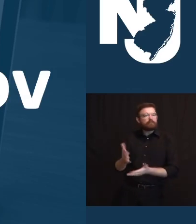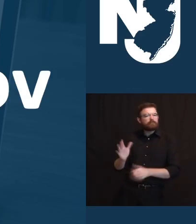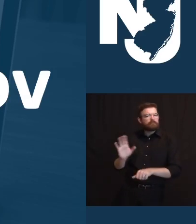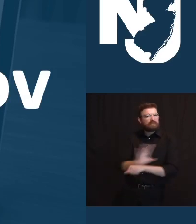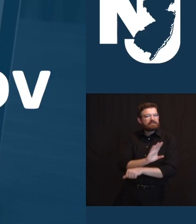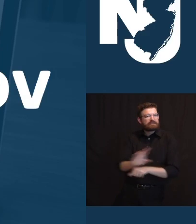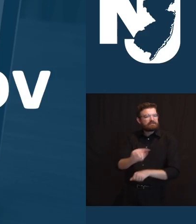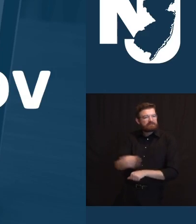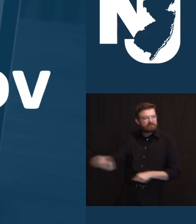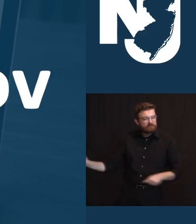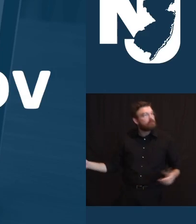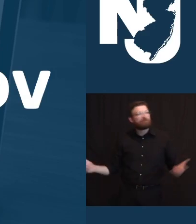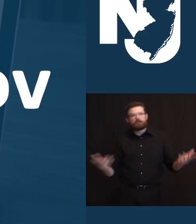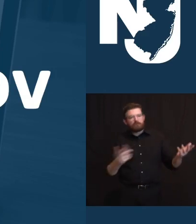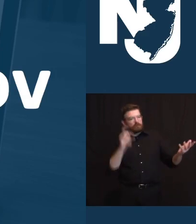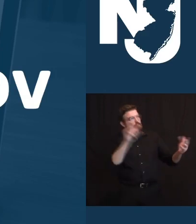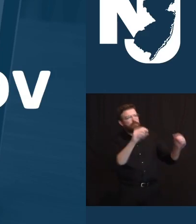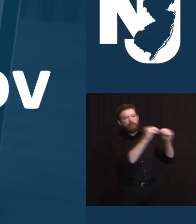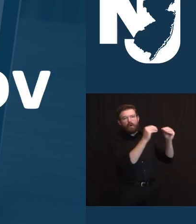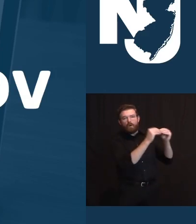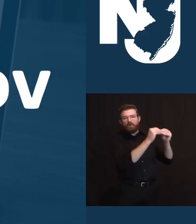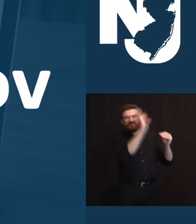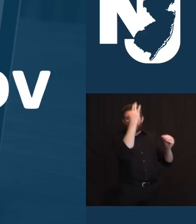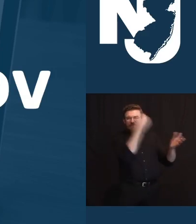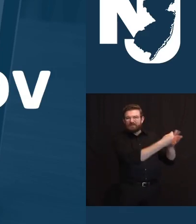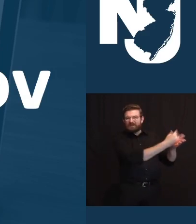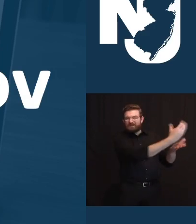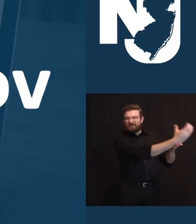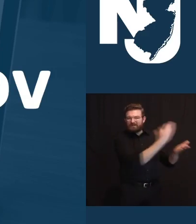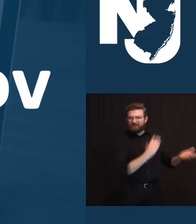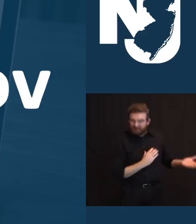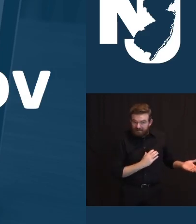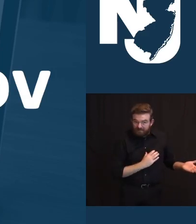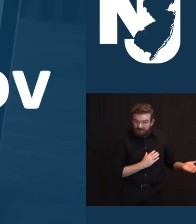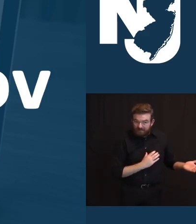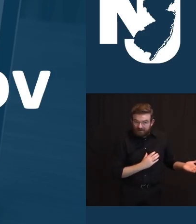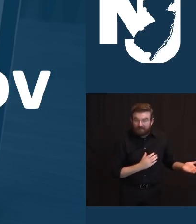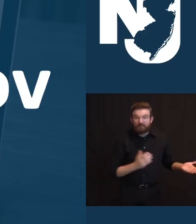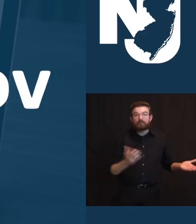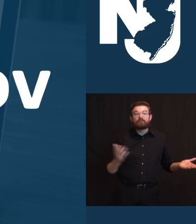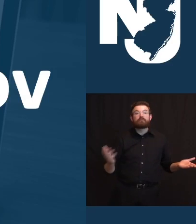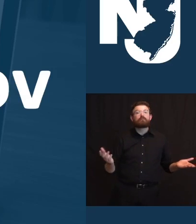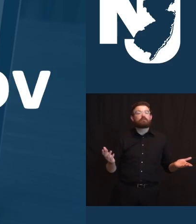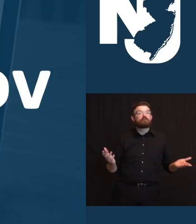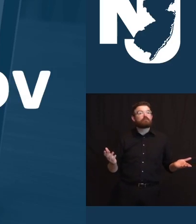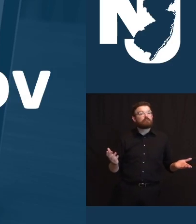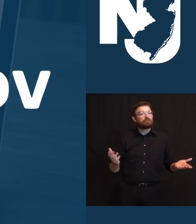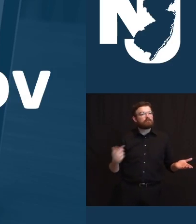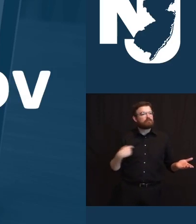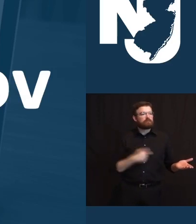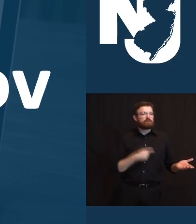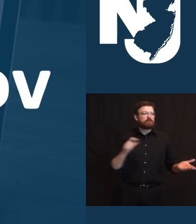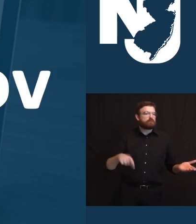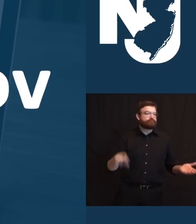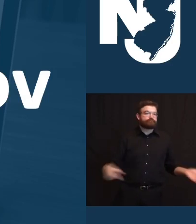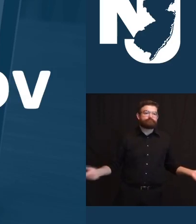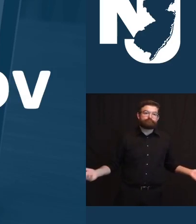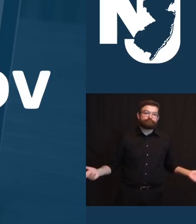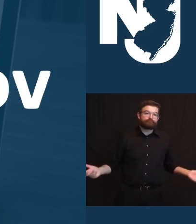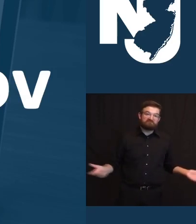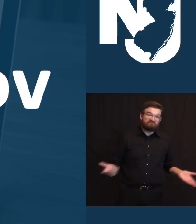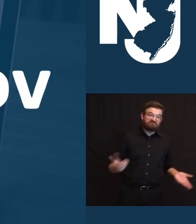federal cash assistance. And by the way, when I say significant, for New Jersey alone, it's plus or minus, probably more plus, $20